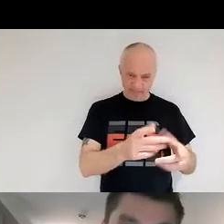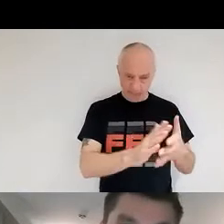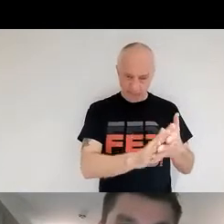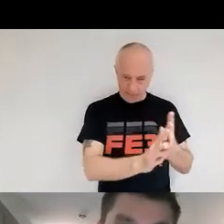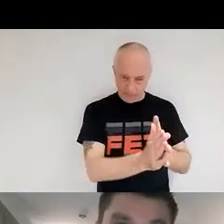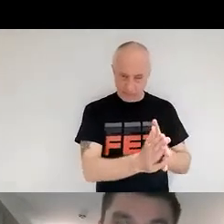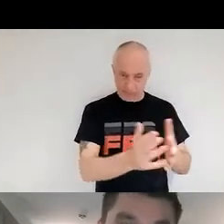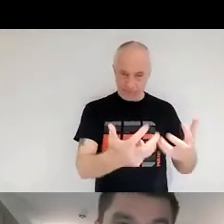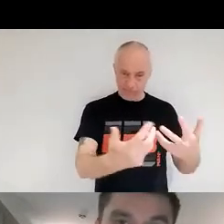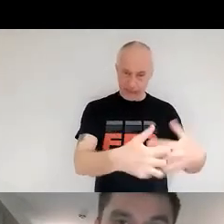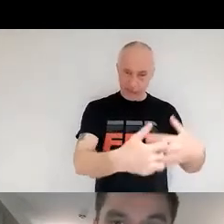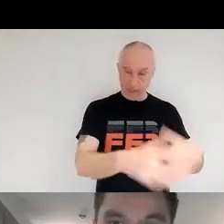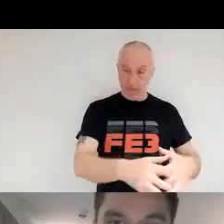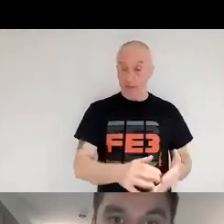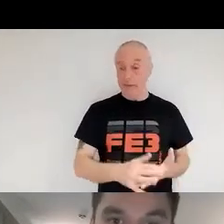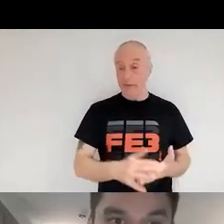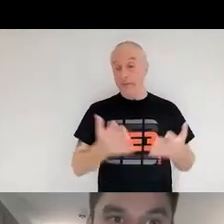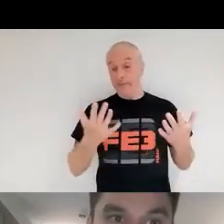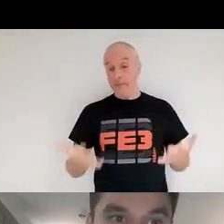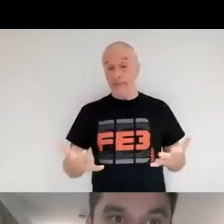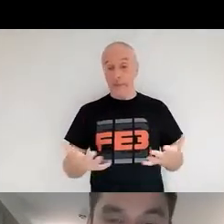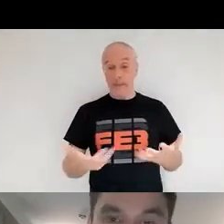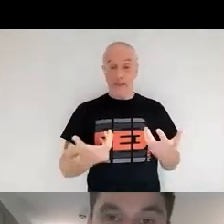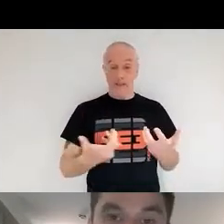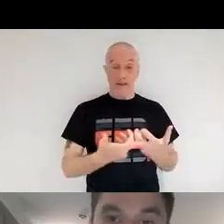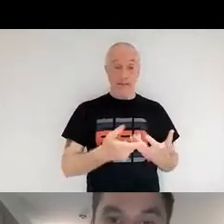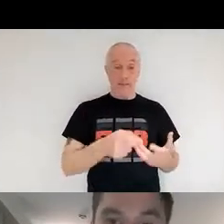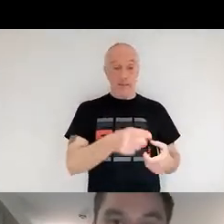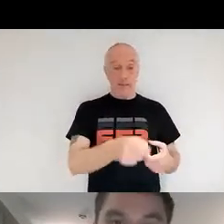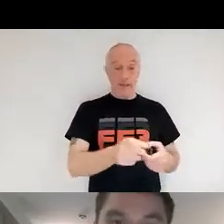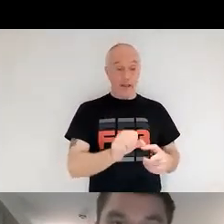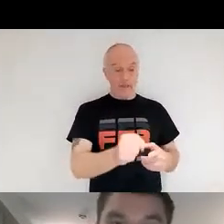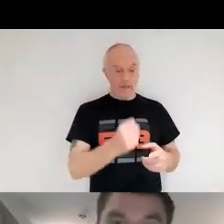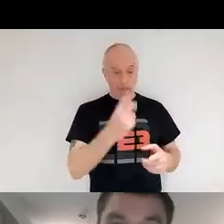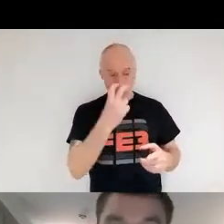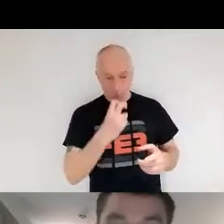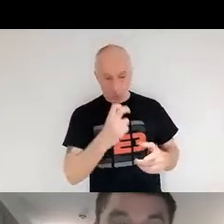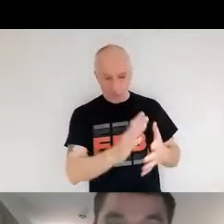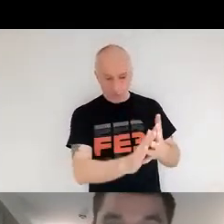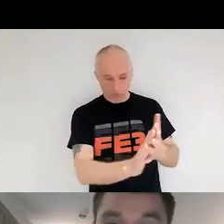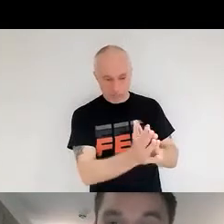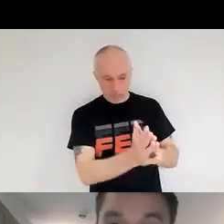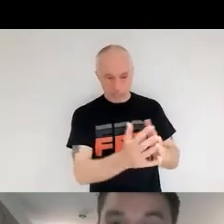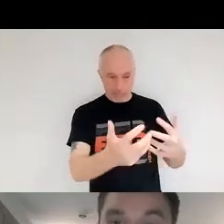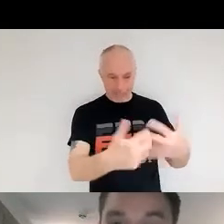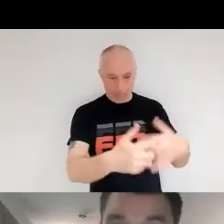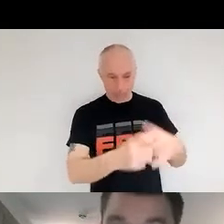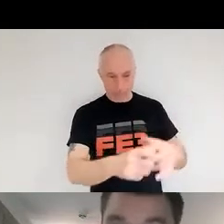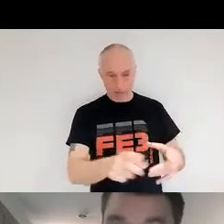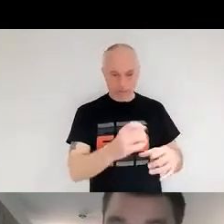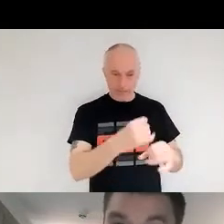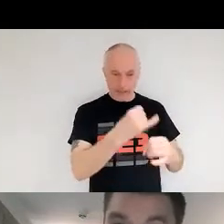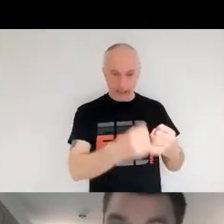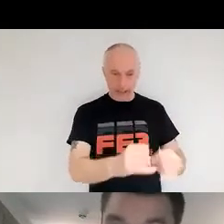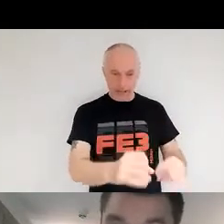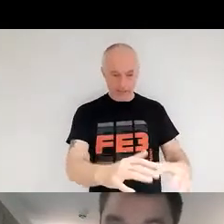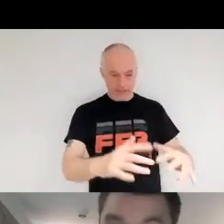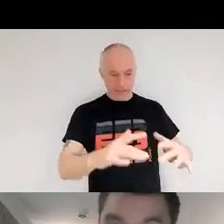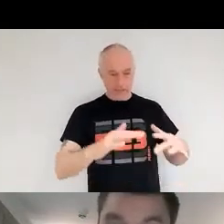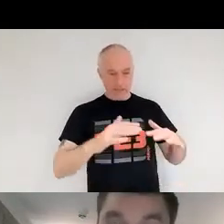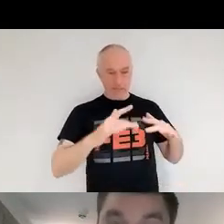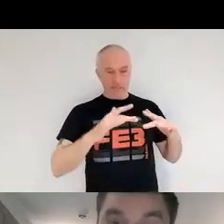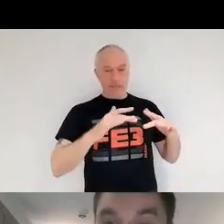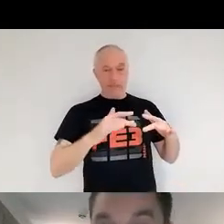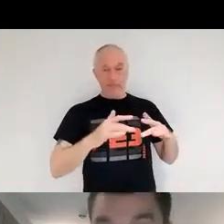of fundamentally how people die from the use of their appliances, is because their appliance isn't working properly and it's producing huge amounts of